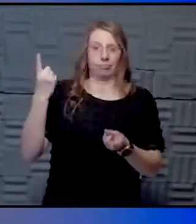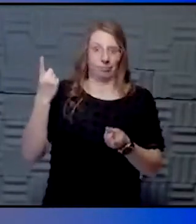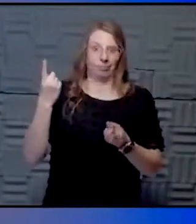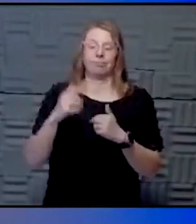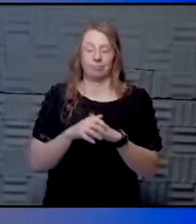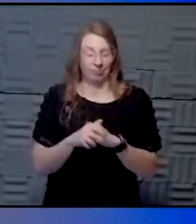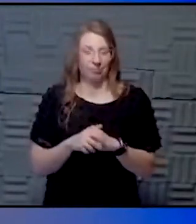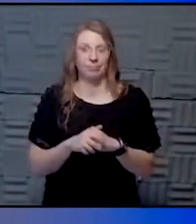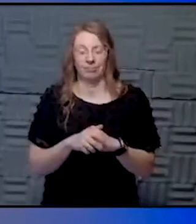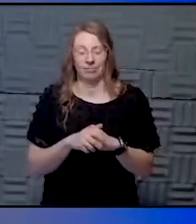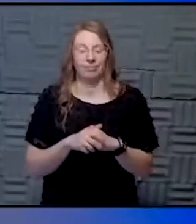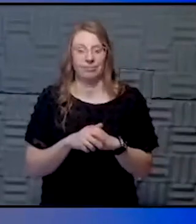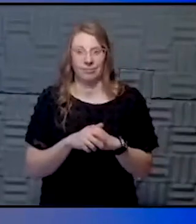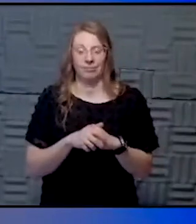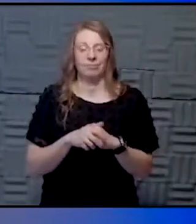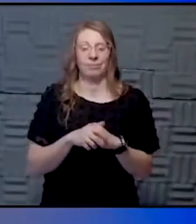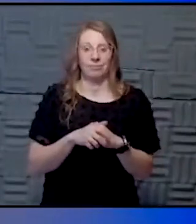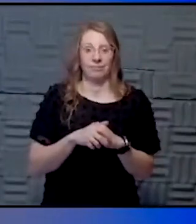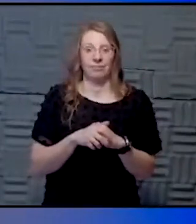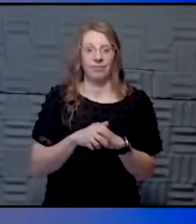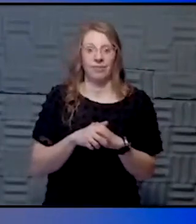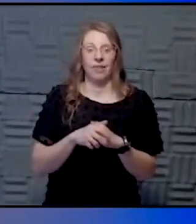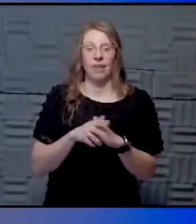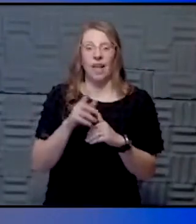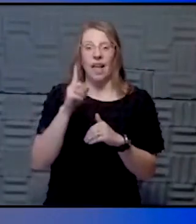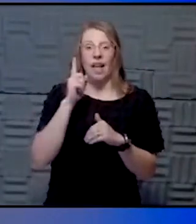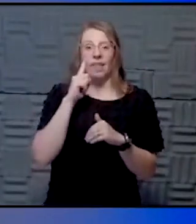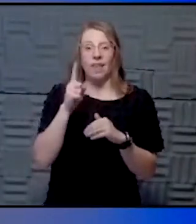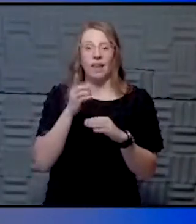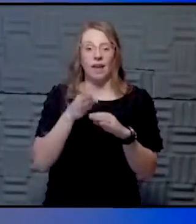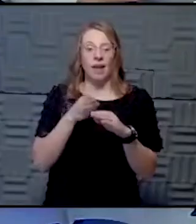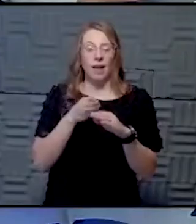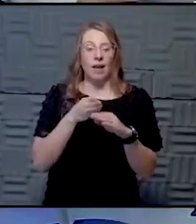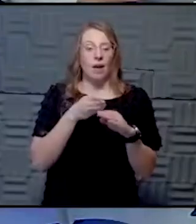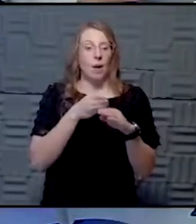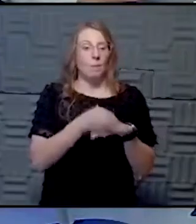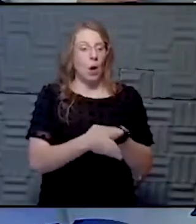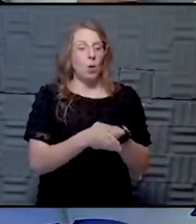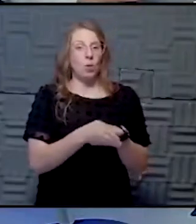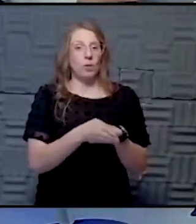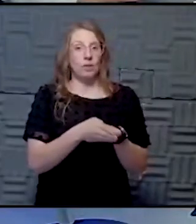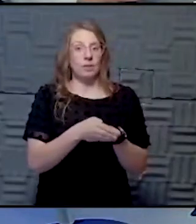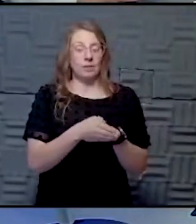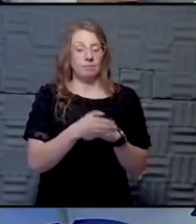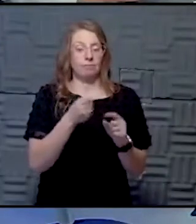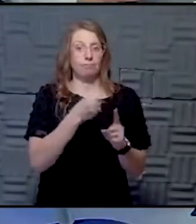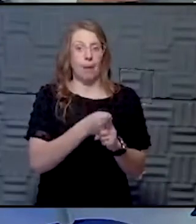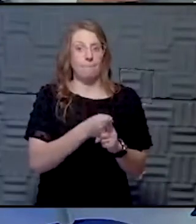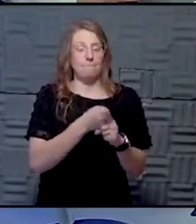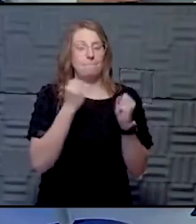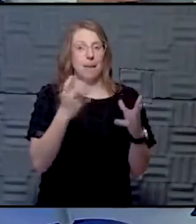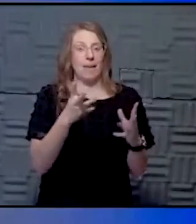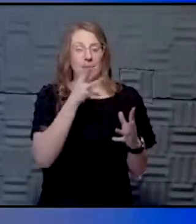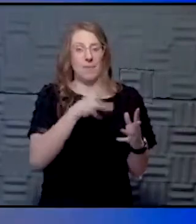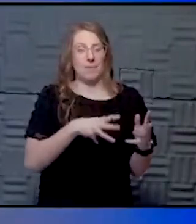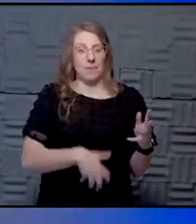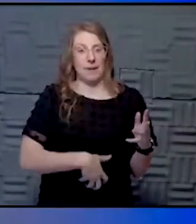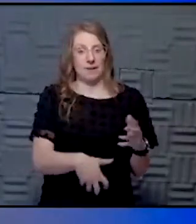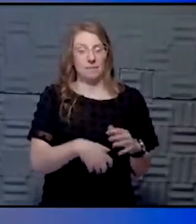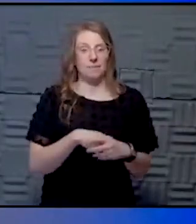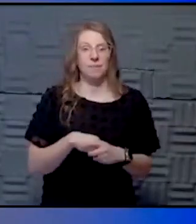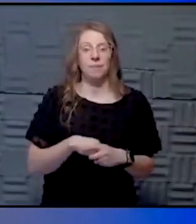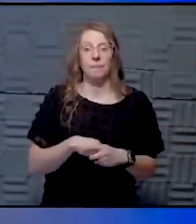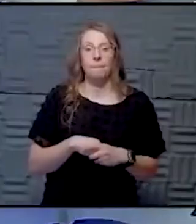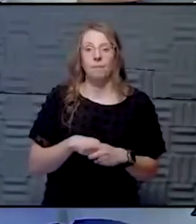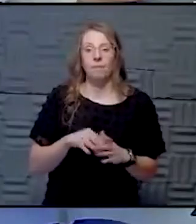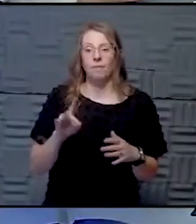So there is going to be a post-baby boom, I do believe. So you're up to about 3,000 deliveries a year or whatever, is that right? Yep, just right under. Yeah,